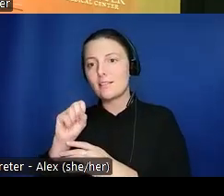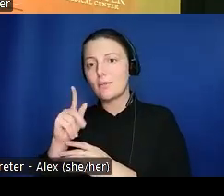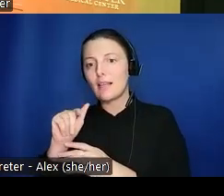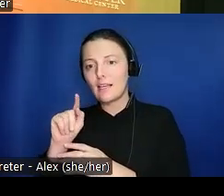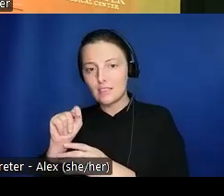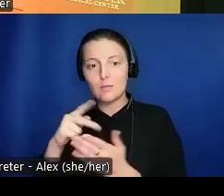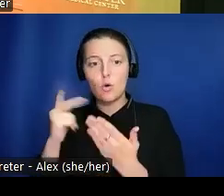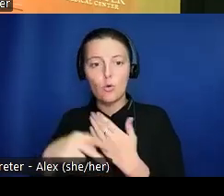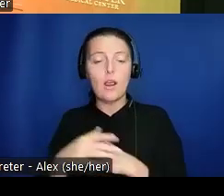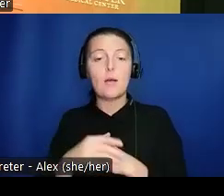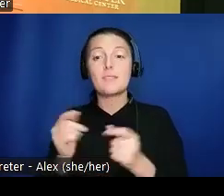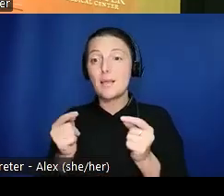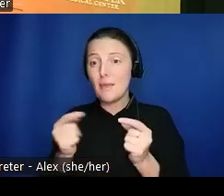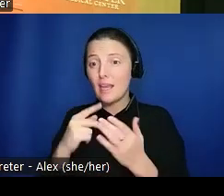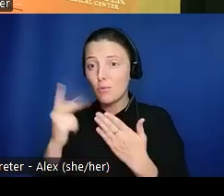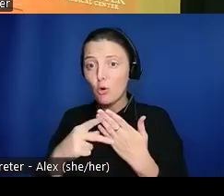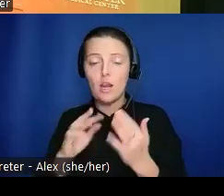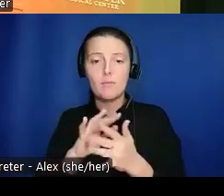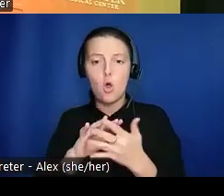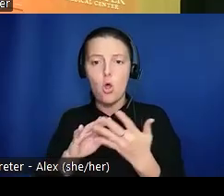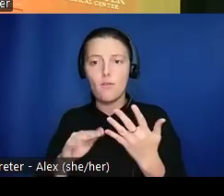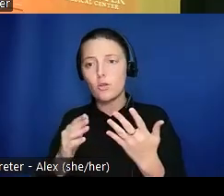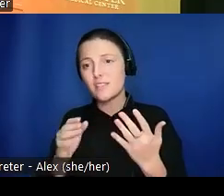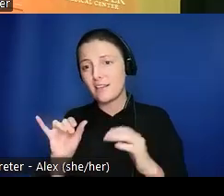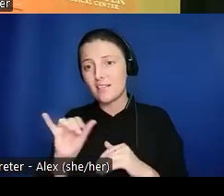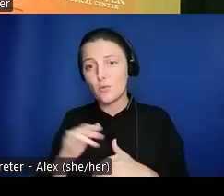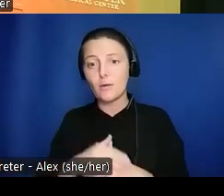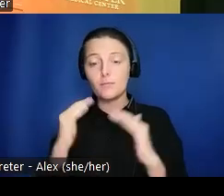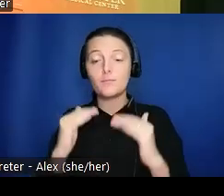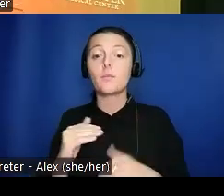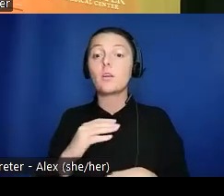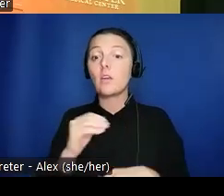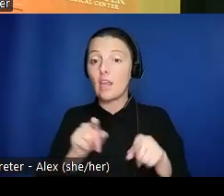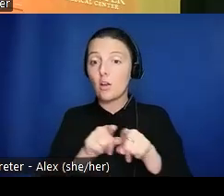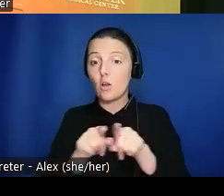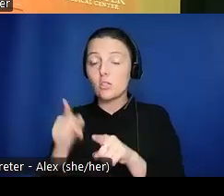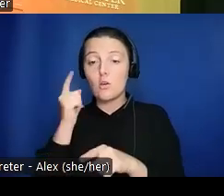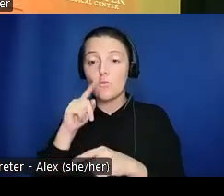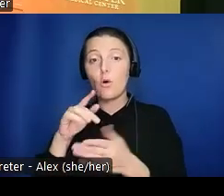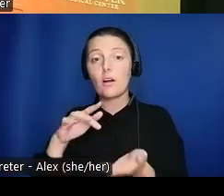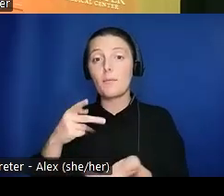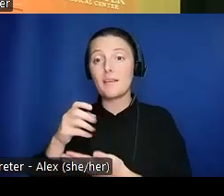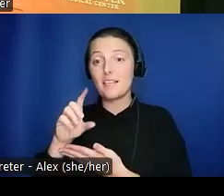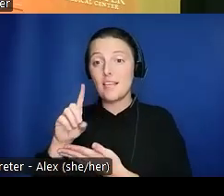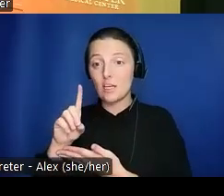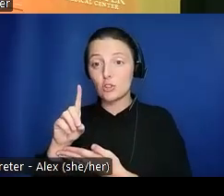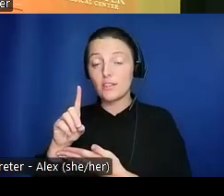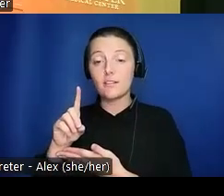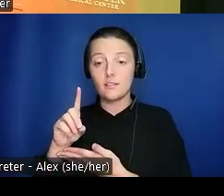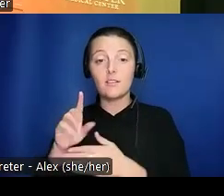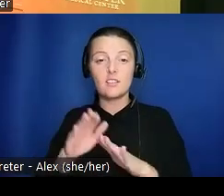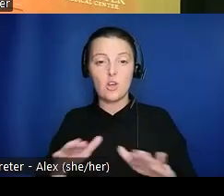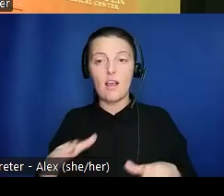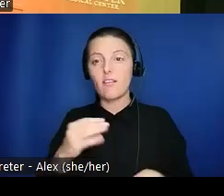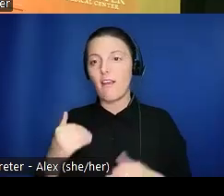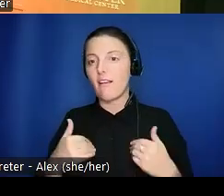things as well. And also for the pediatric side, child and adolescent side,